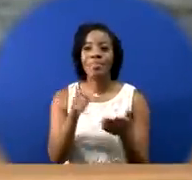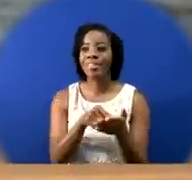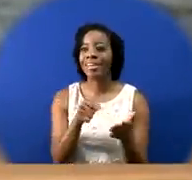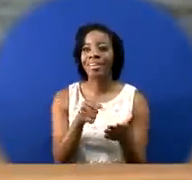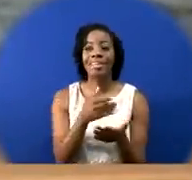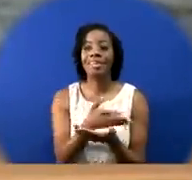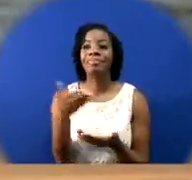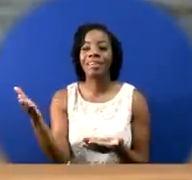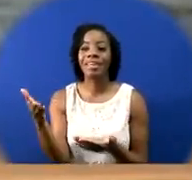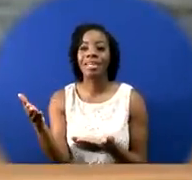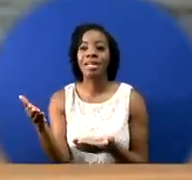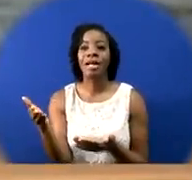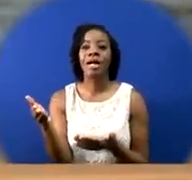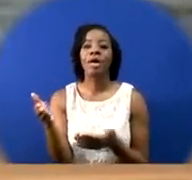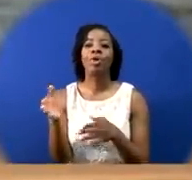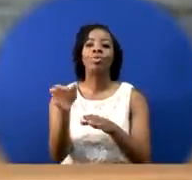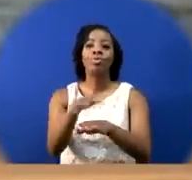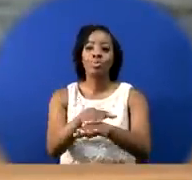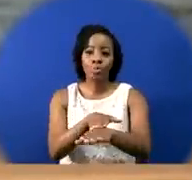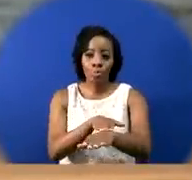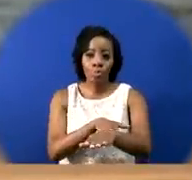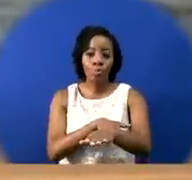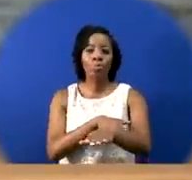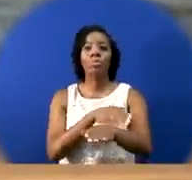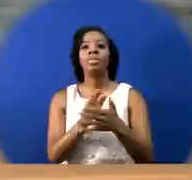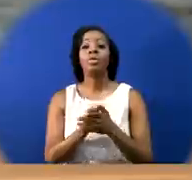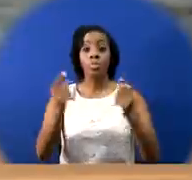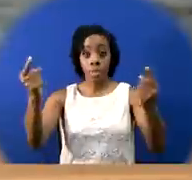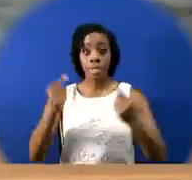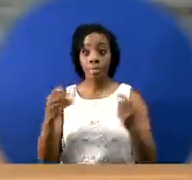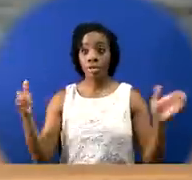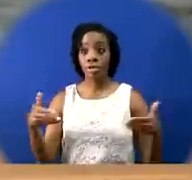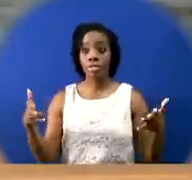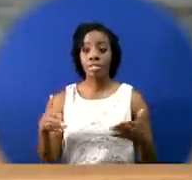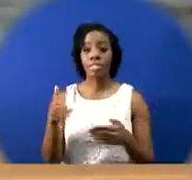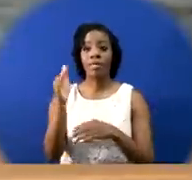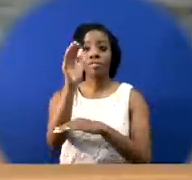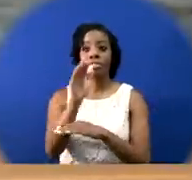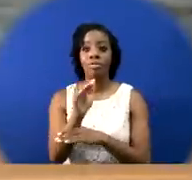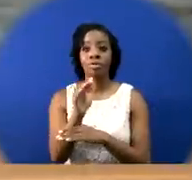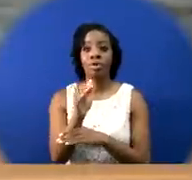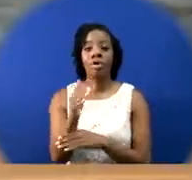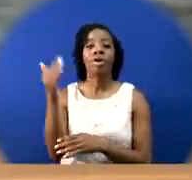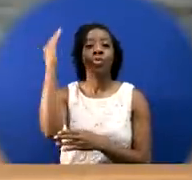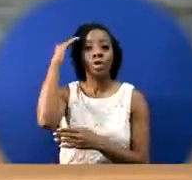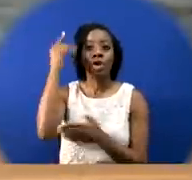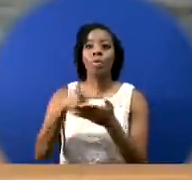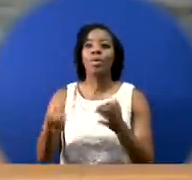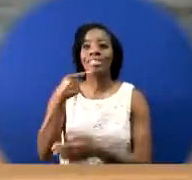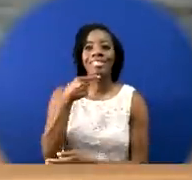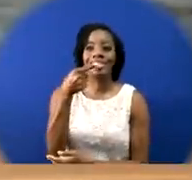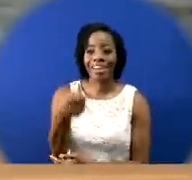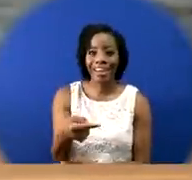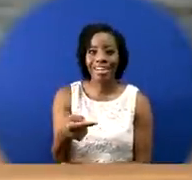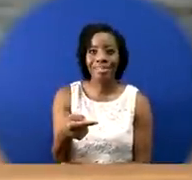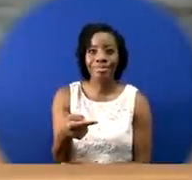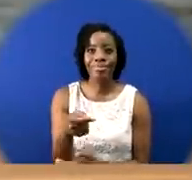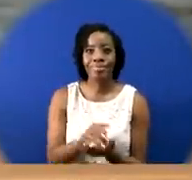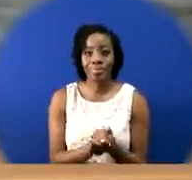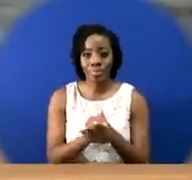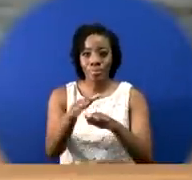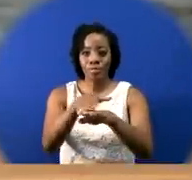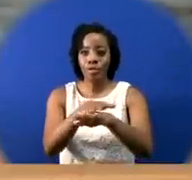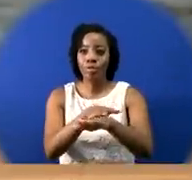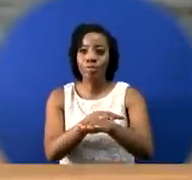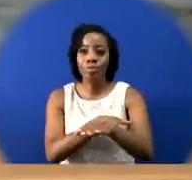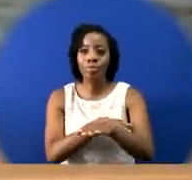baby. Take your time. So we're going to be here this afternoon. And if anybody forgets their lines, what we going to say? Take your time. Sure are. Yes,